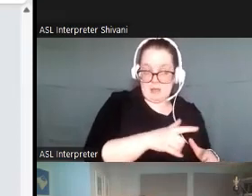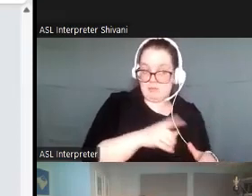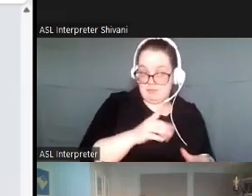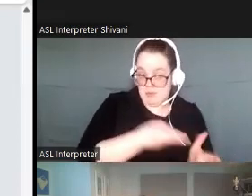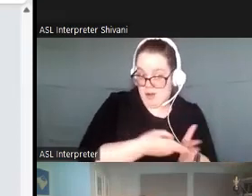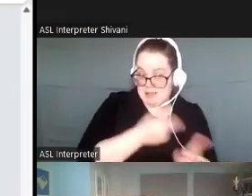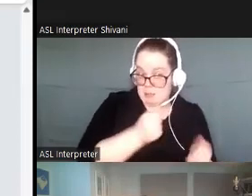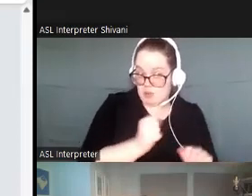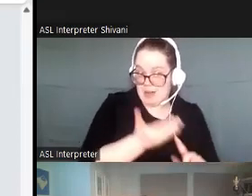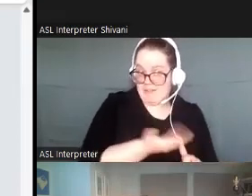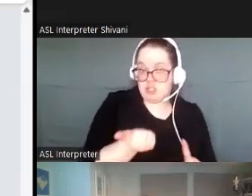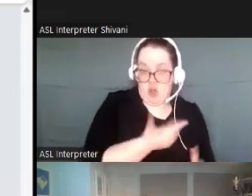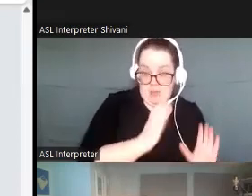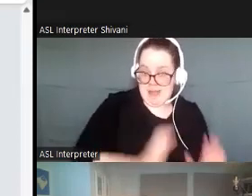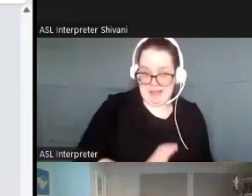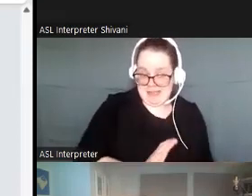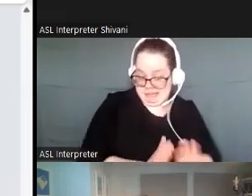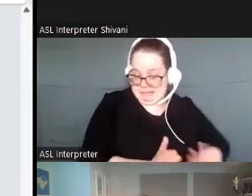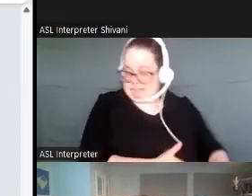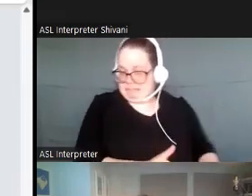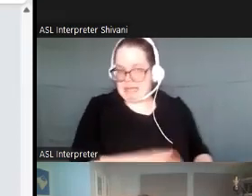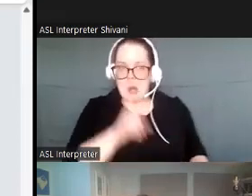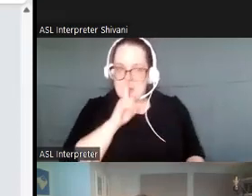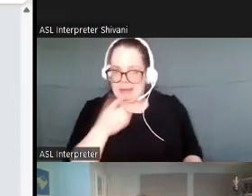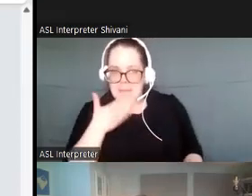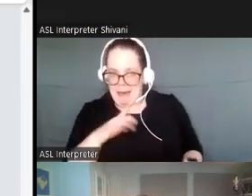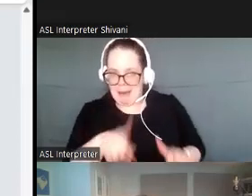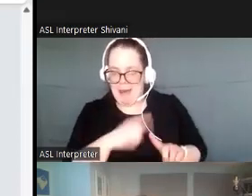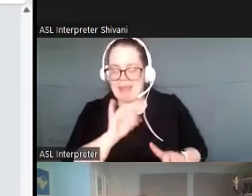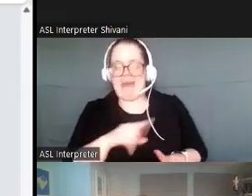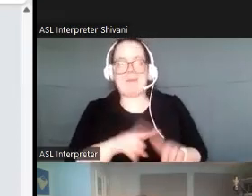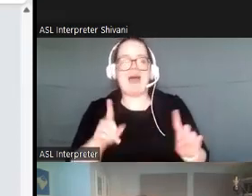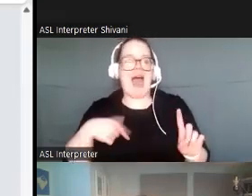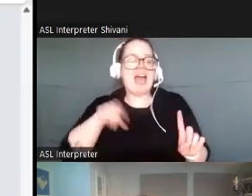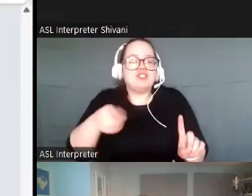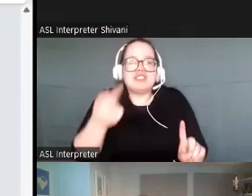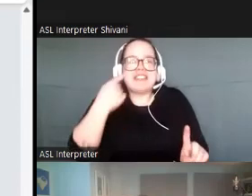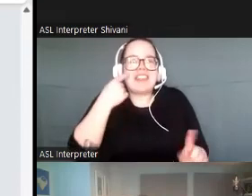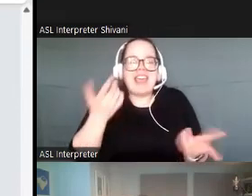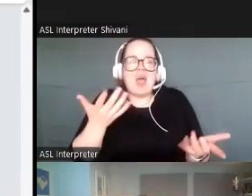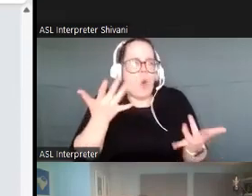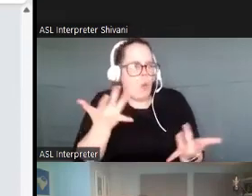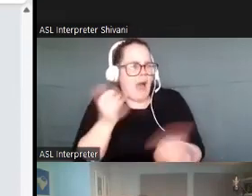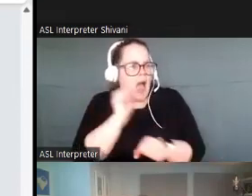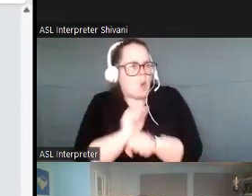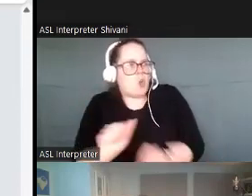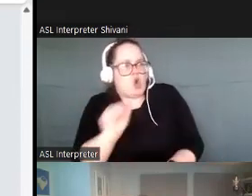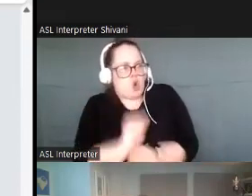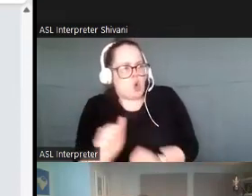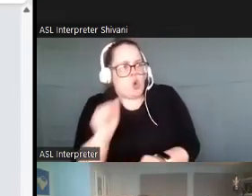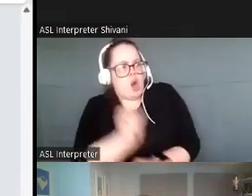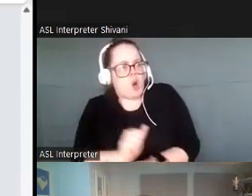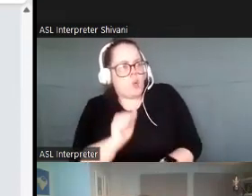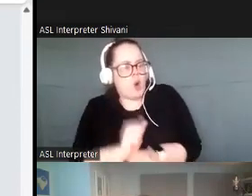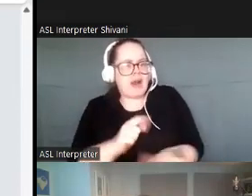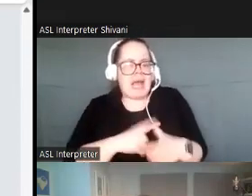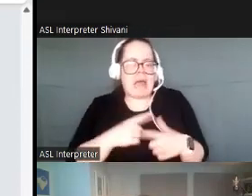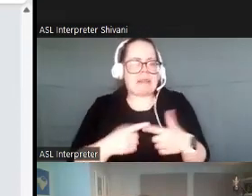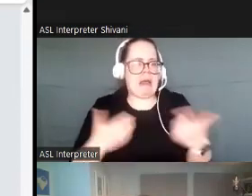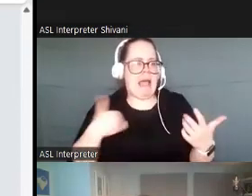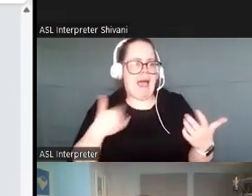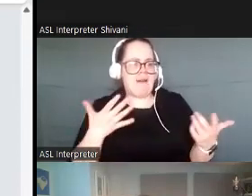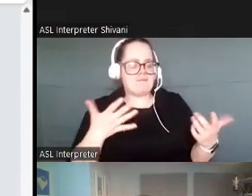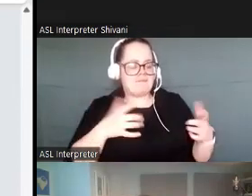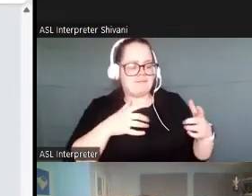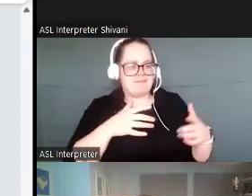convince, I'm really horrible about that, but I just think that why would we work and have the